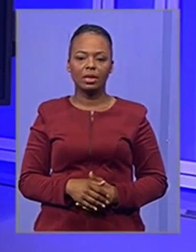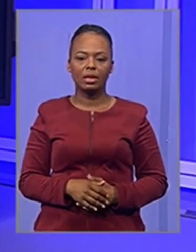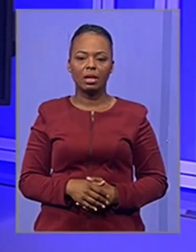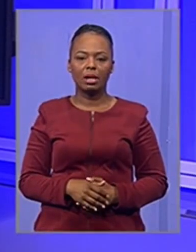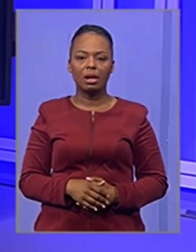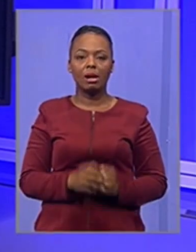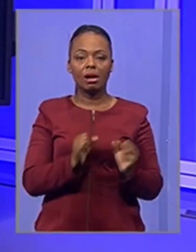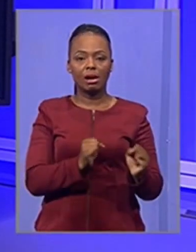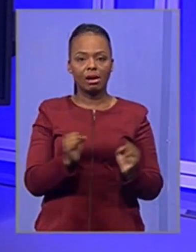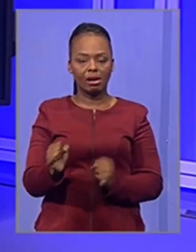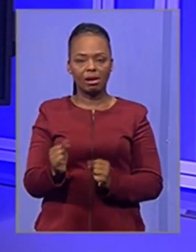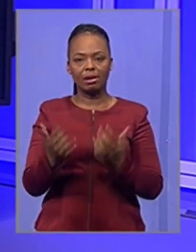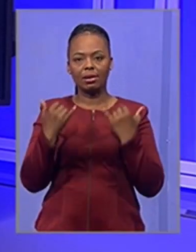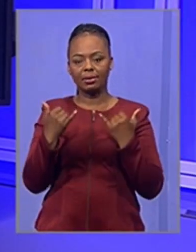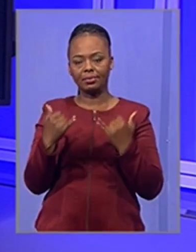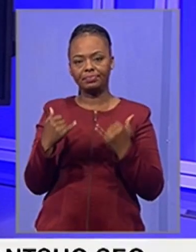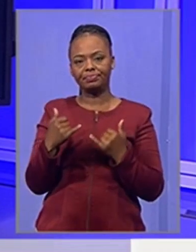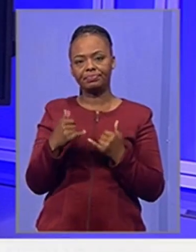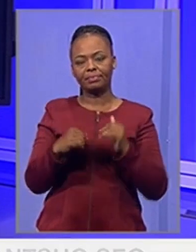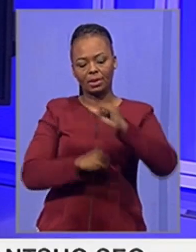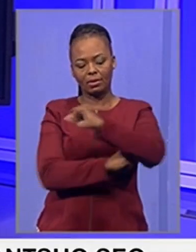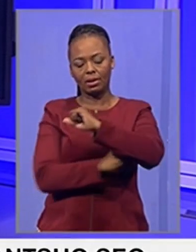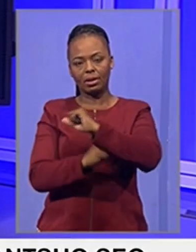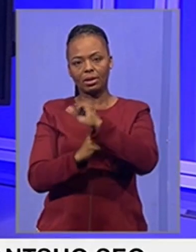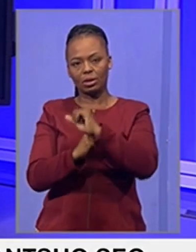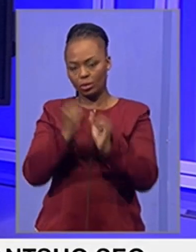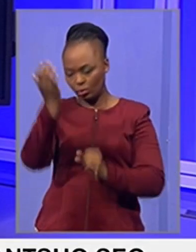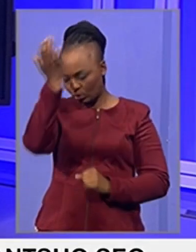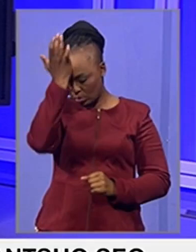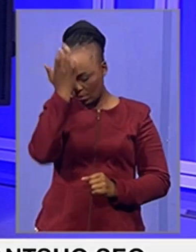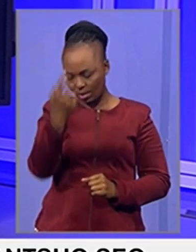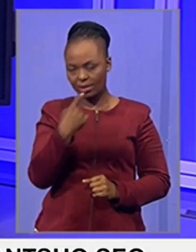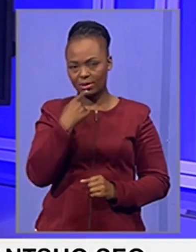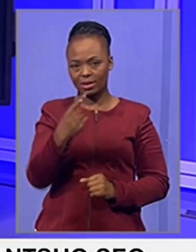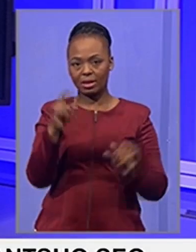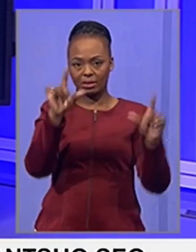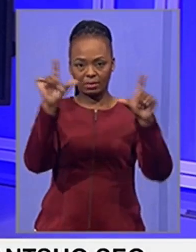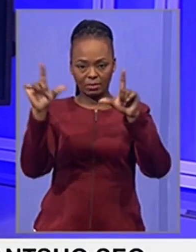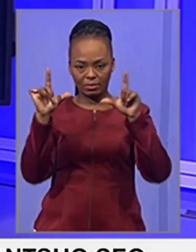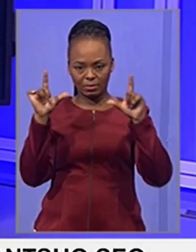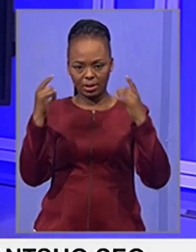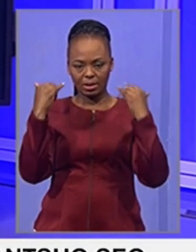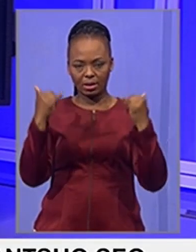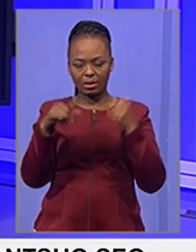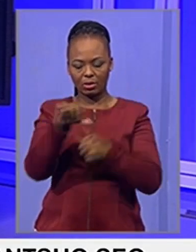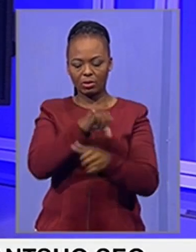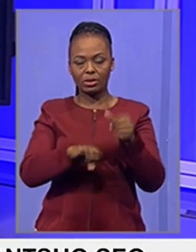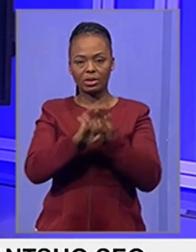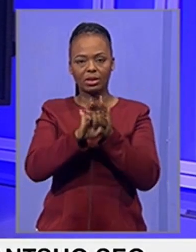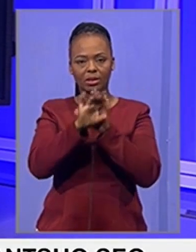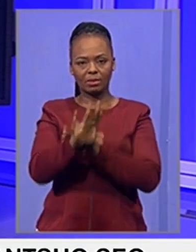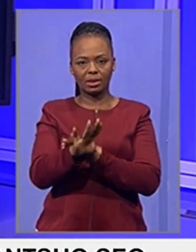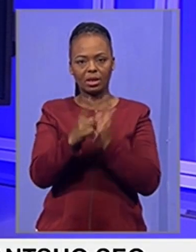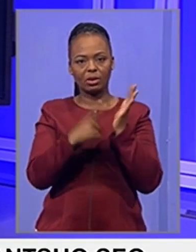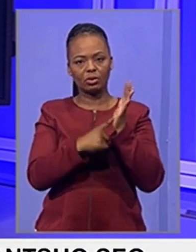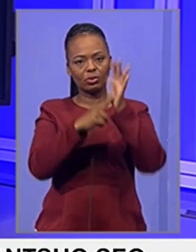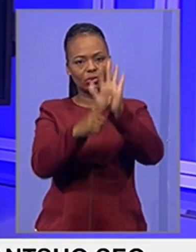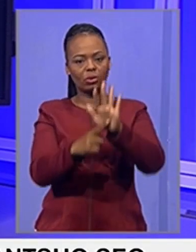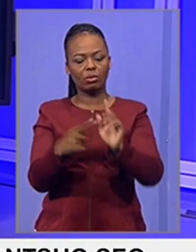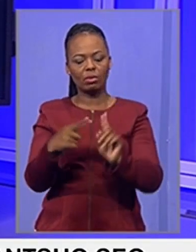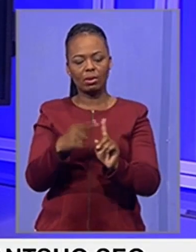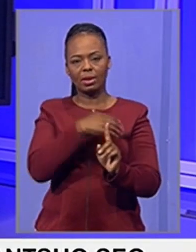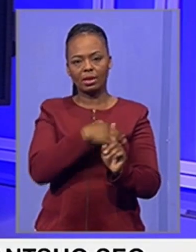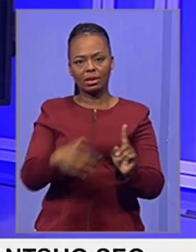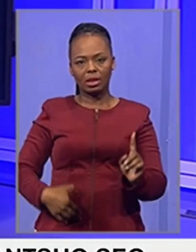Re sa lefo setheo sa Jacob Zuma sa re setshwantsho se se phasaladitswe mo mafaratlhatlheng a ditlhaeletsano se se bontsha moporesidente